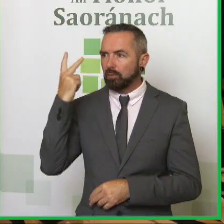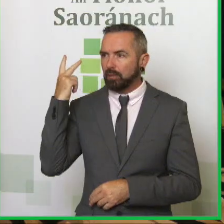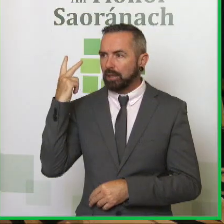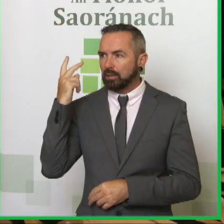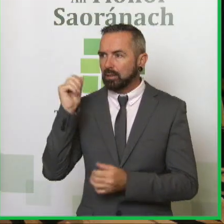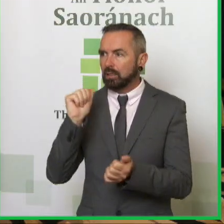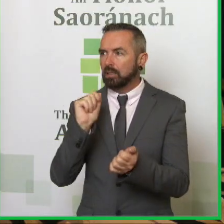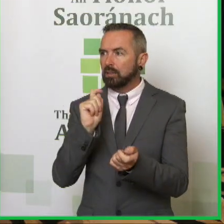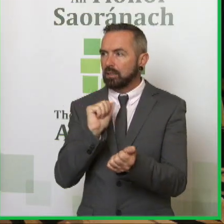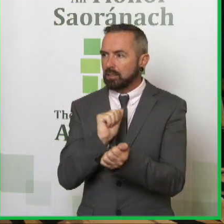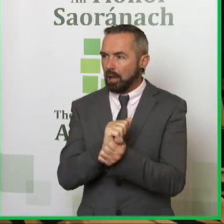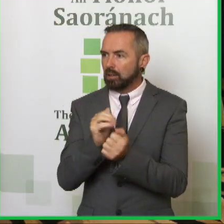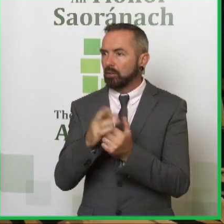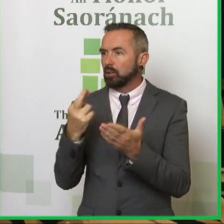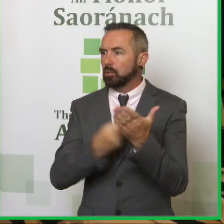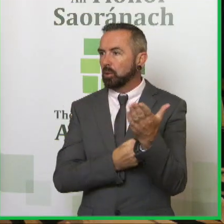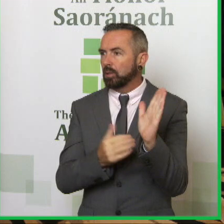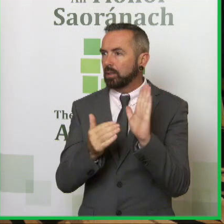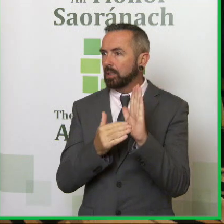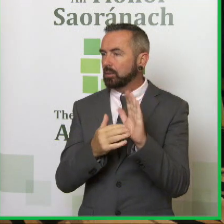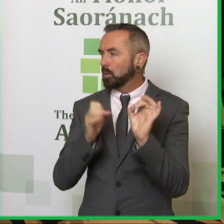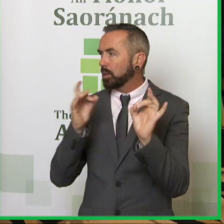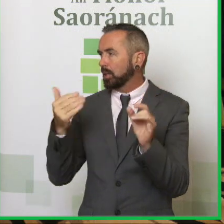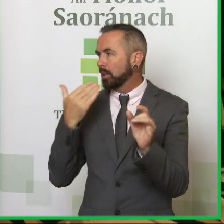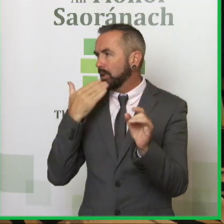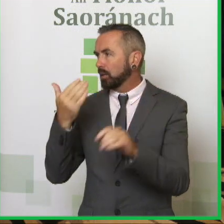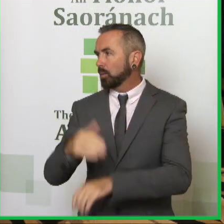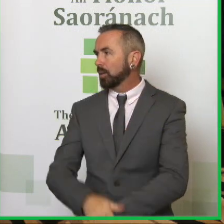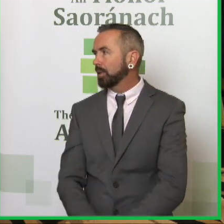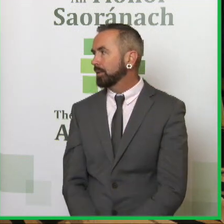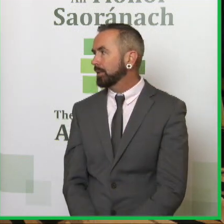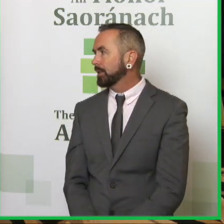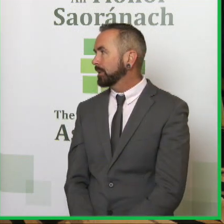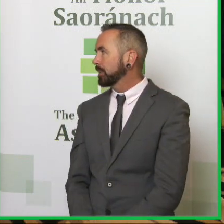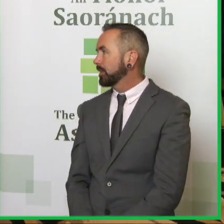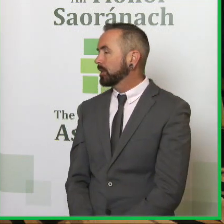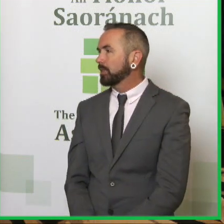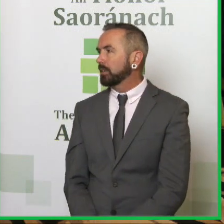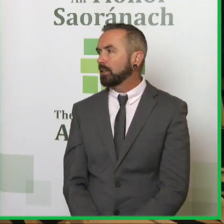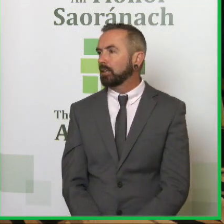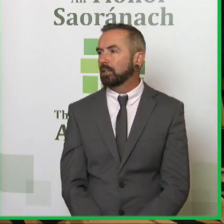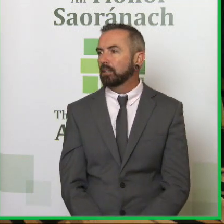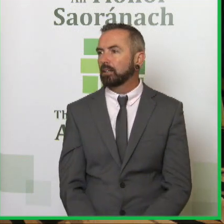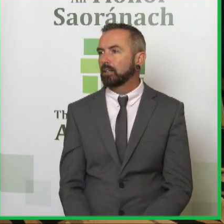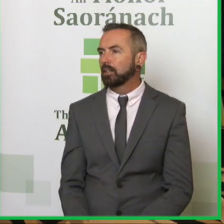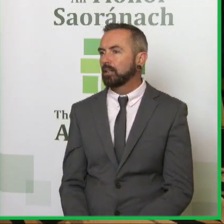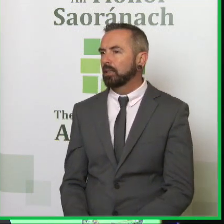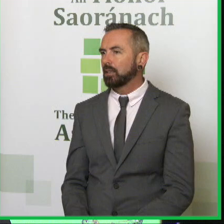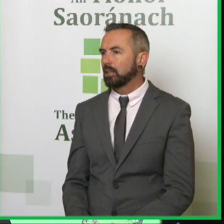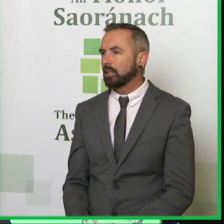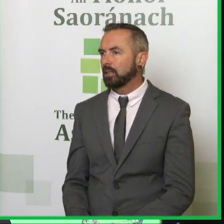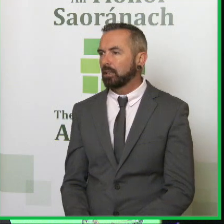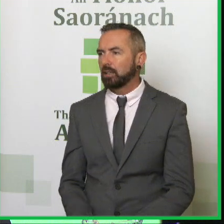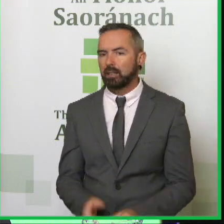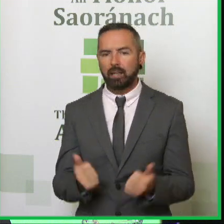report? Okay. Thank you. We'll work something on that. Any other suggestions